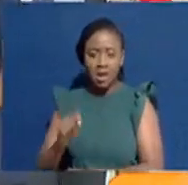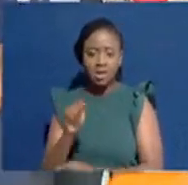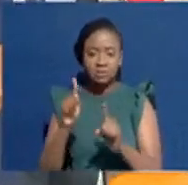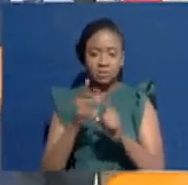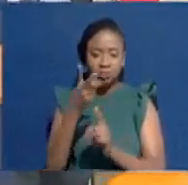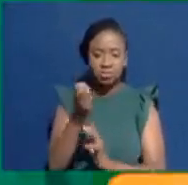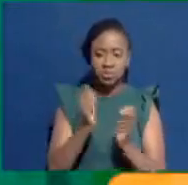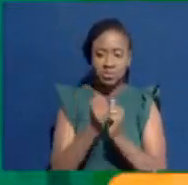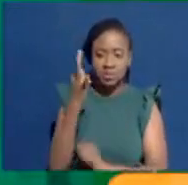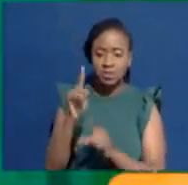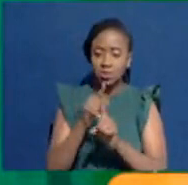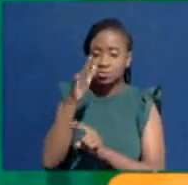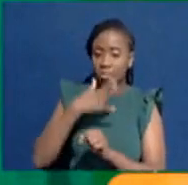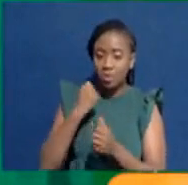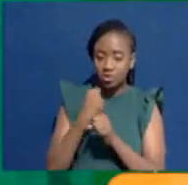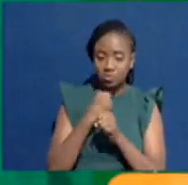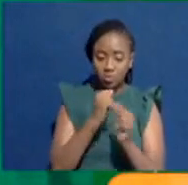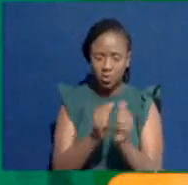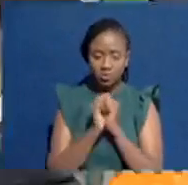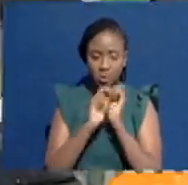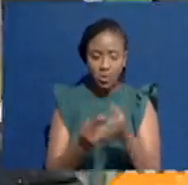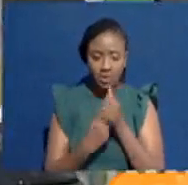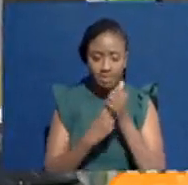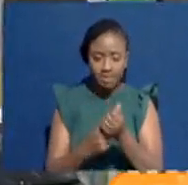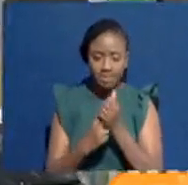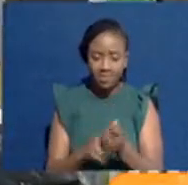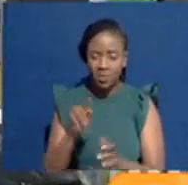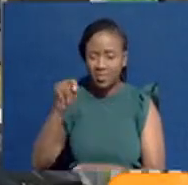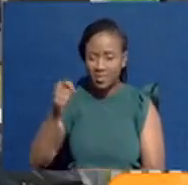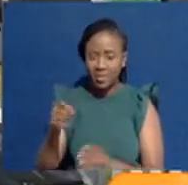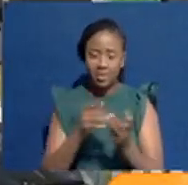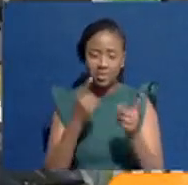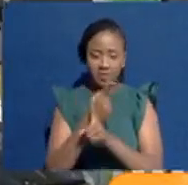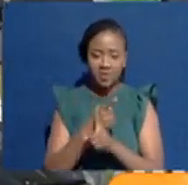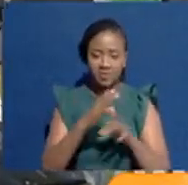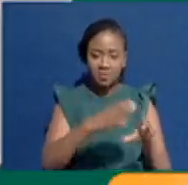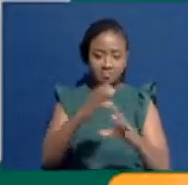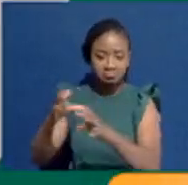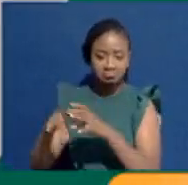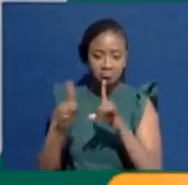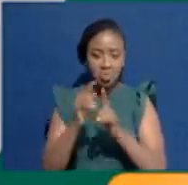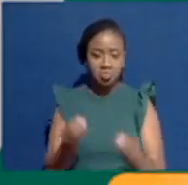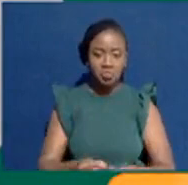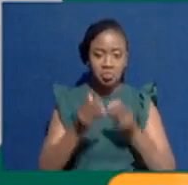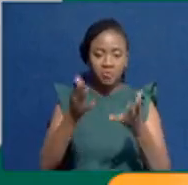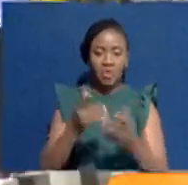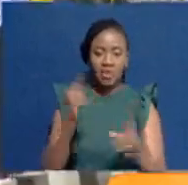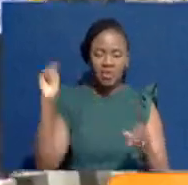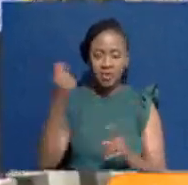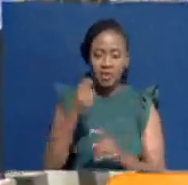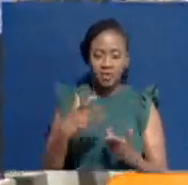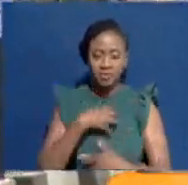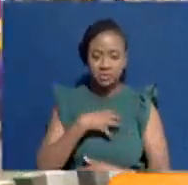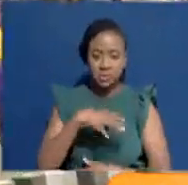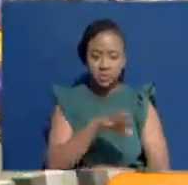to expand its collaboration space by working more with key intermediaries and providers in Kenya's retirement space to